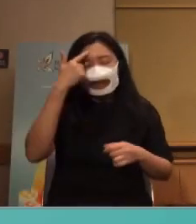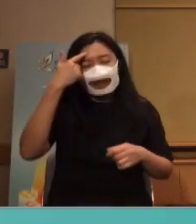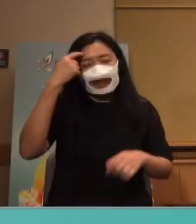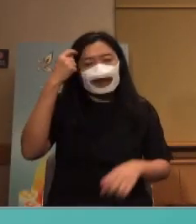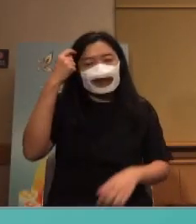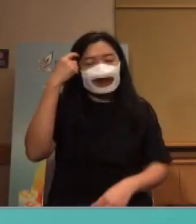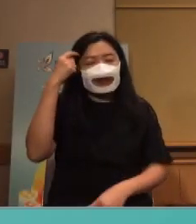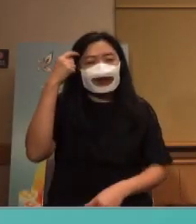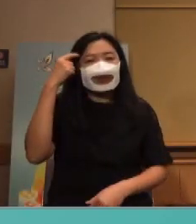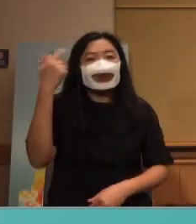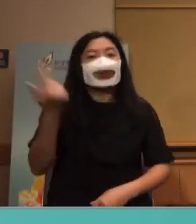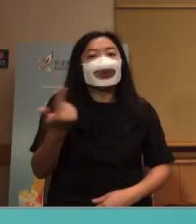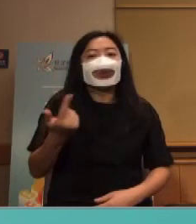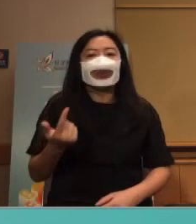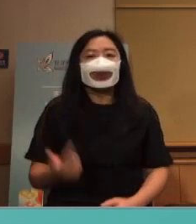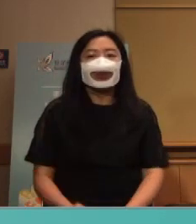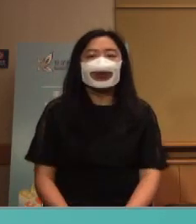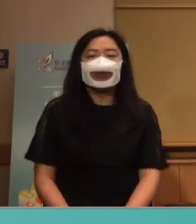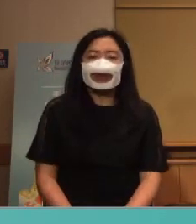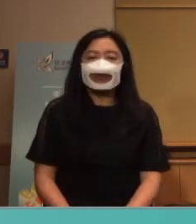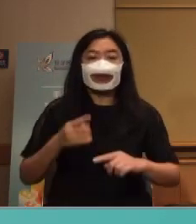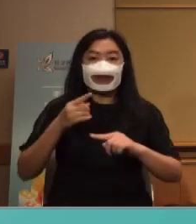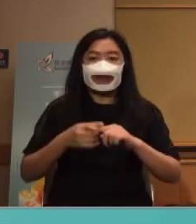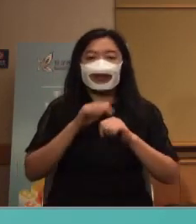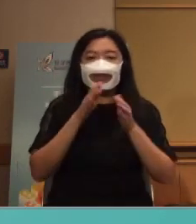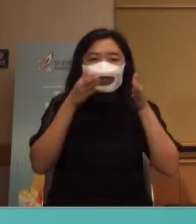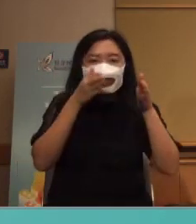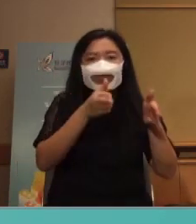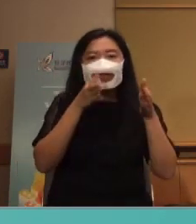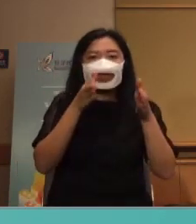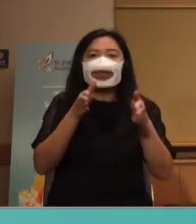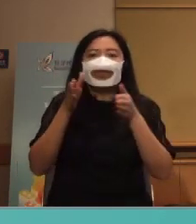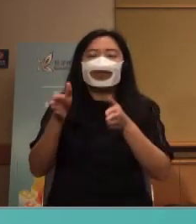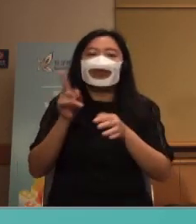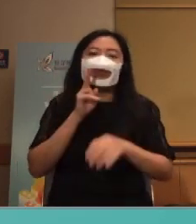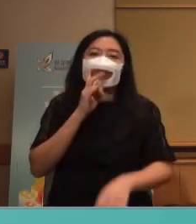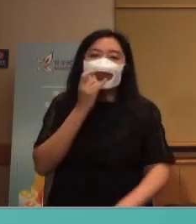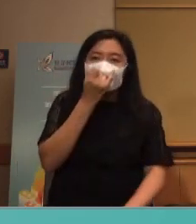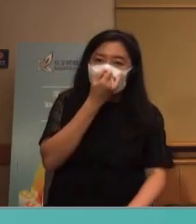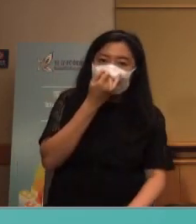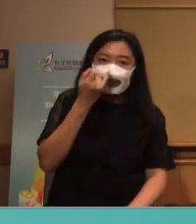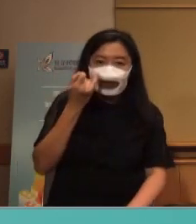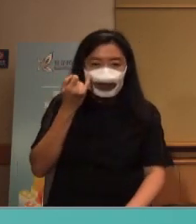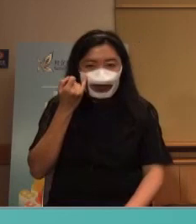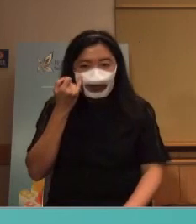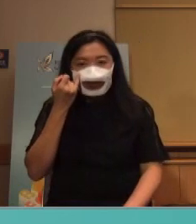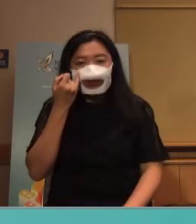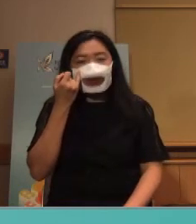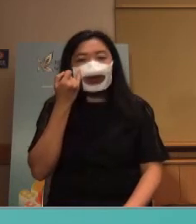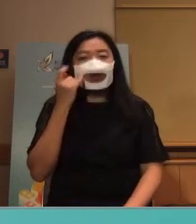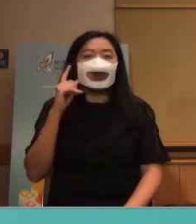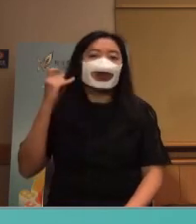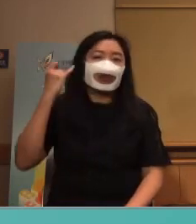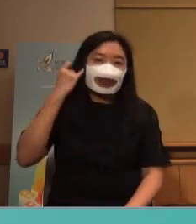our visually impaired, hearing impaired people, they want to try the NFT stuff. There's honestly, most